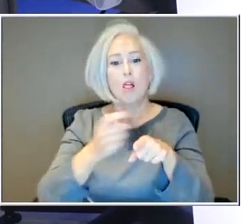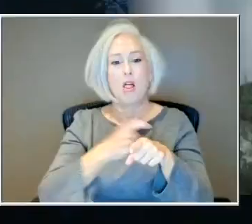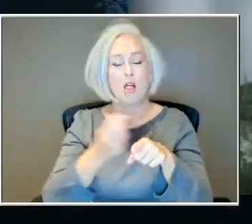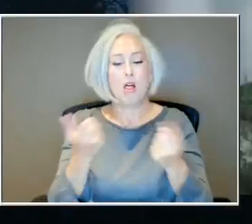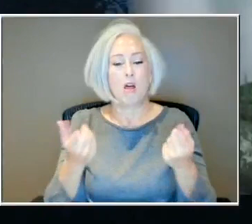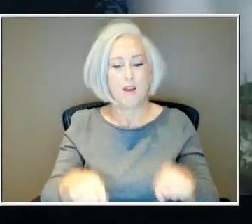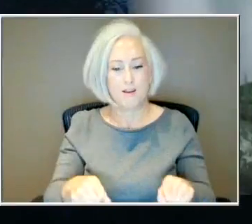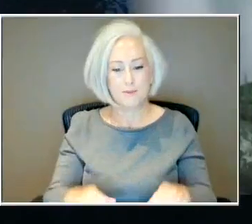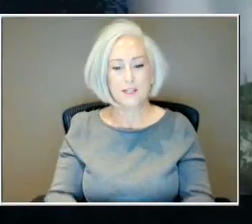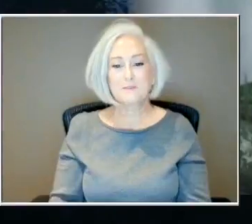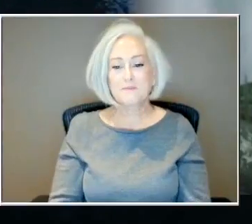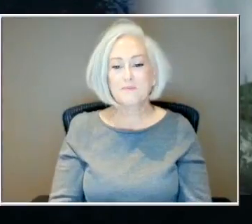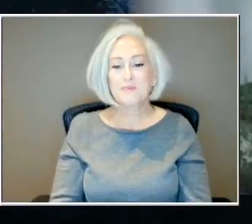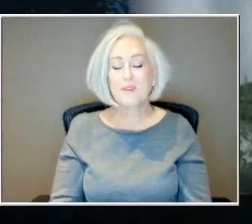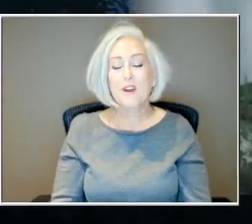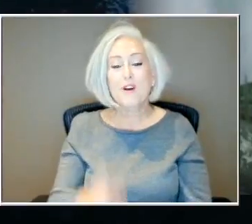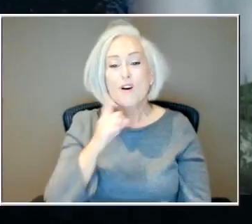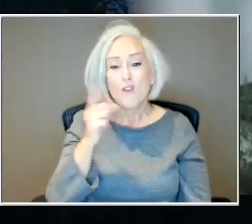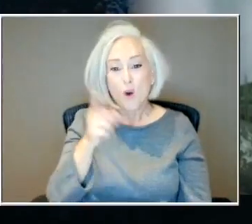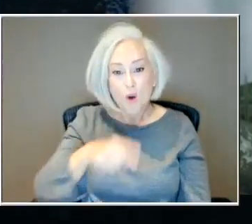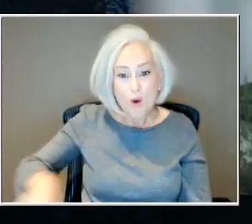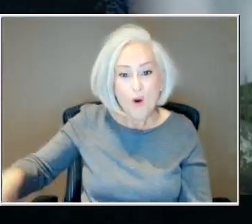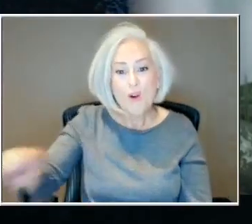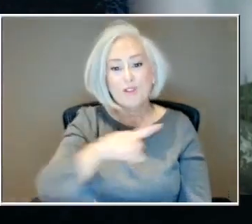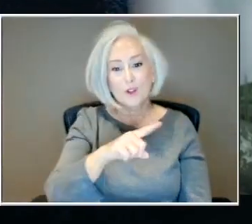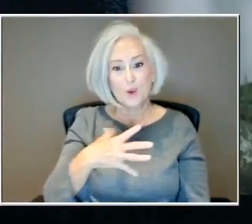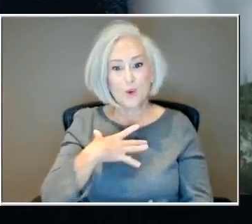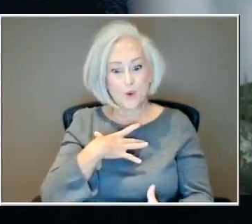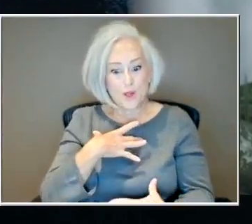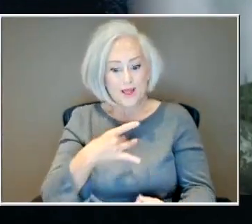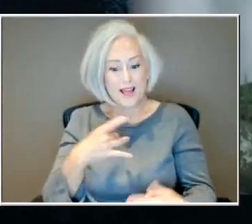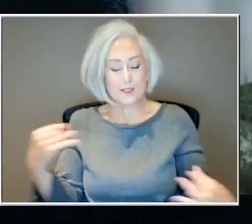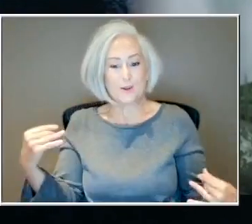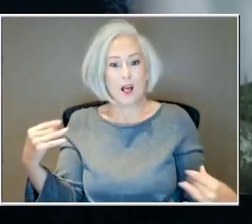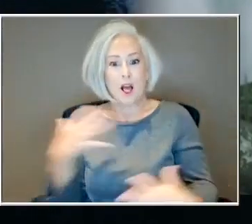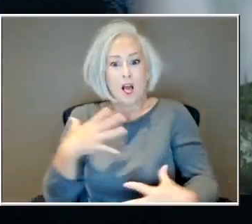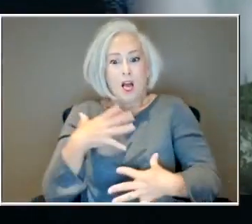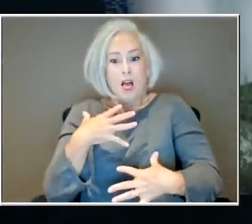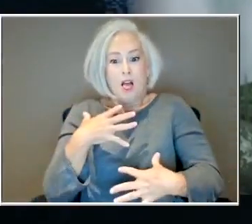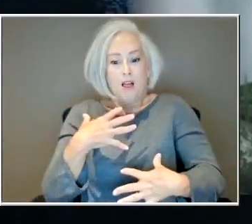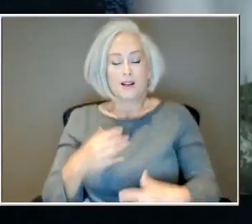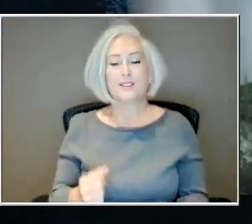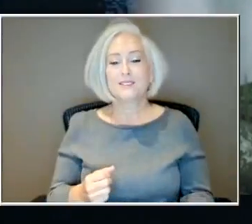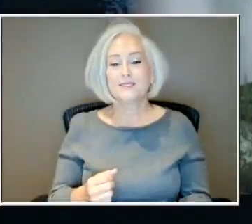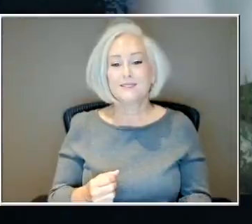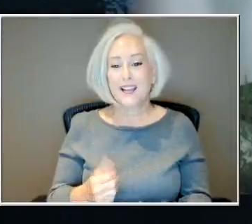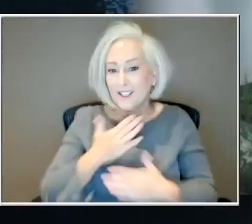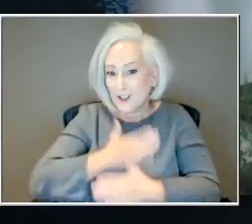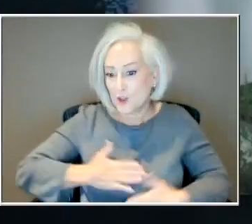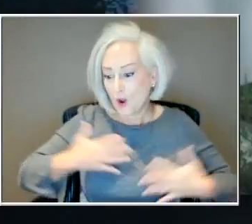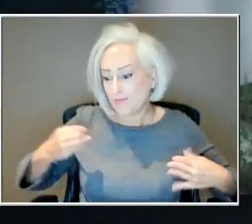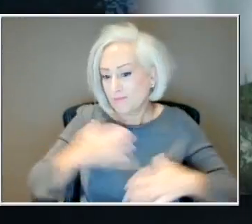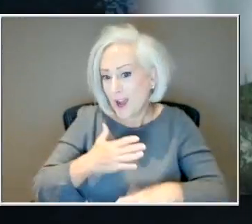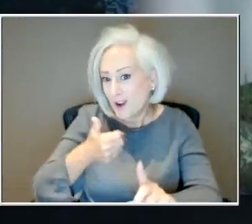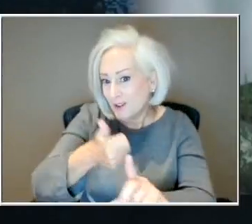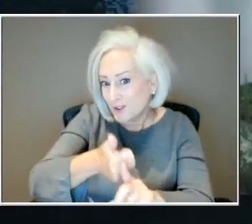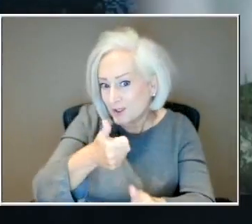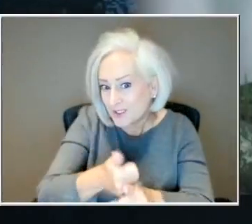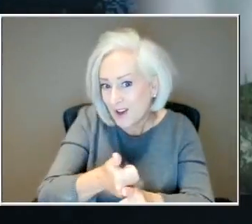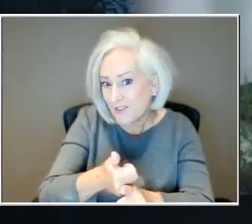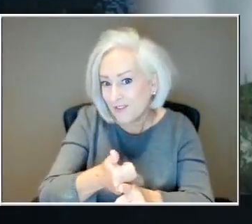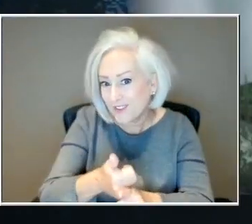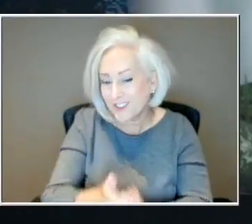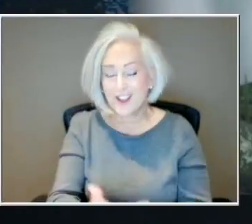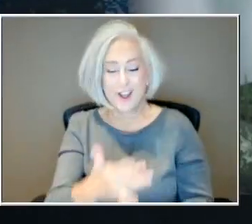And for all of those who like to scare and like to be scared ourselves on Halloween, interventional cardiologist